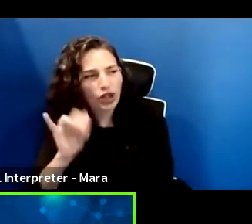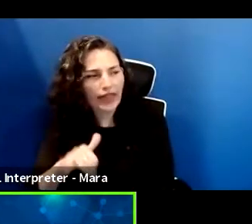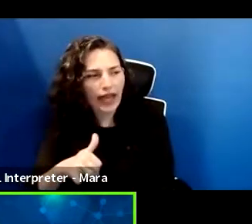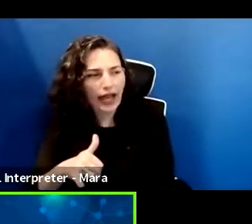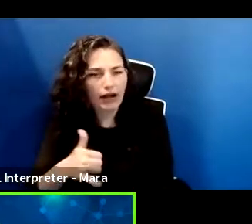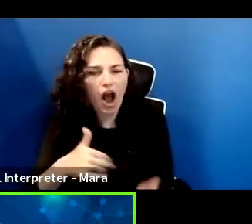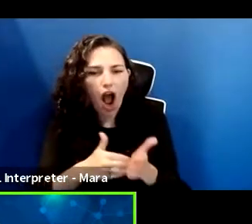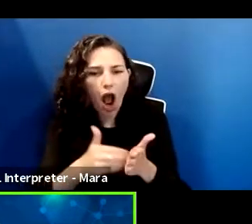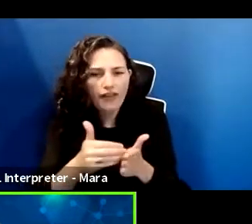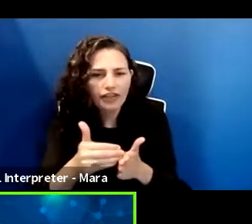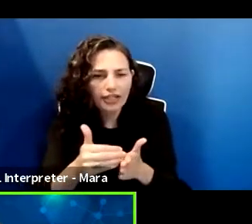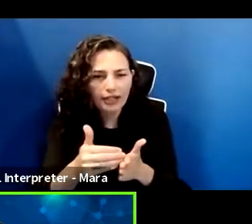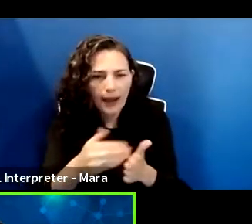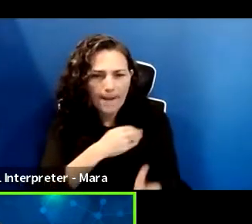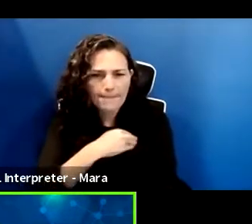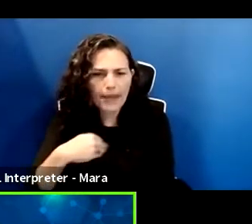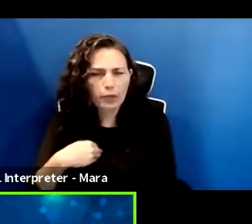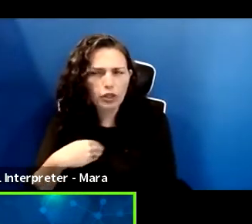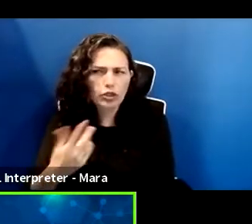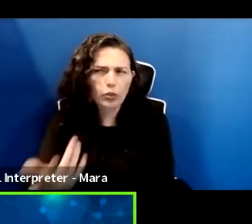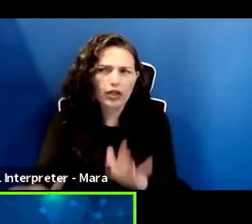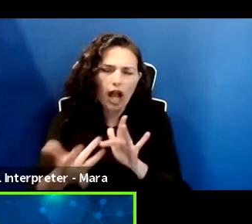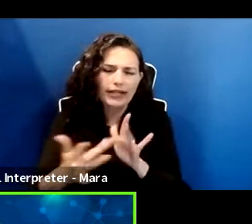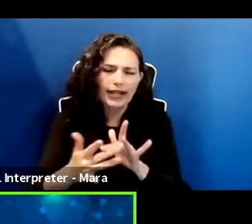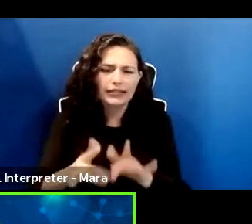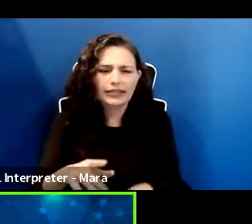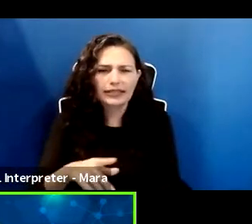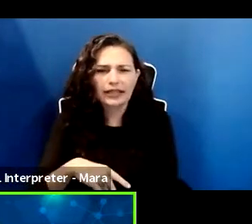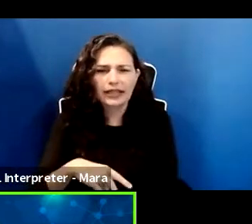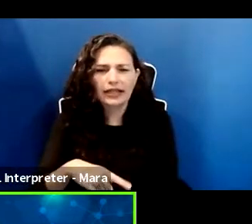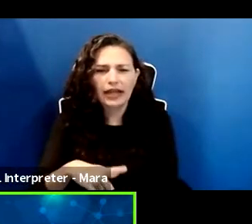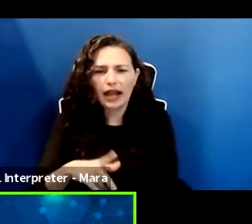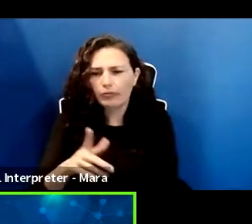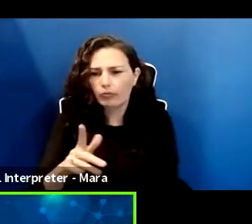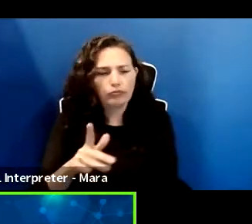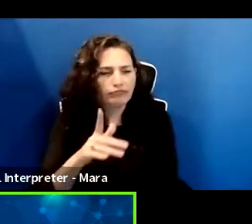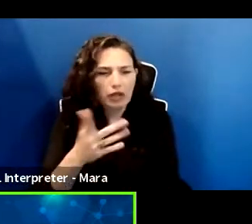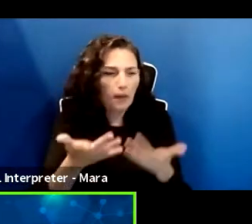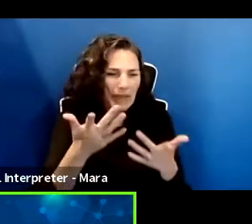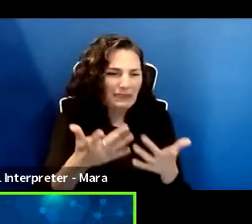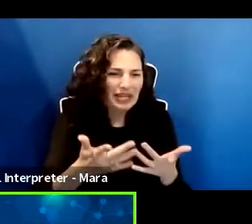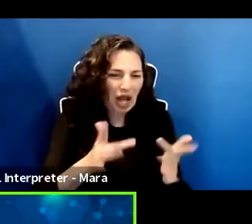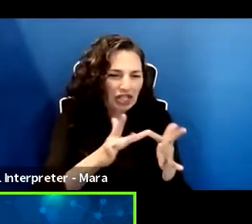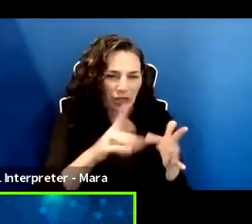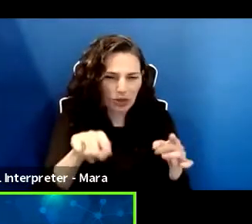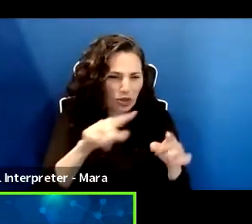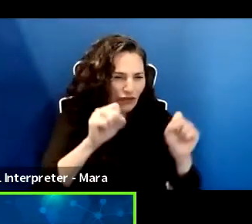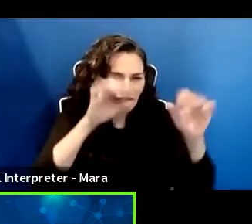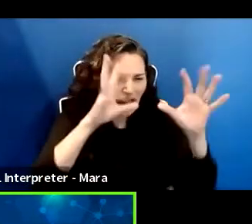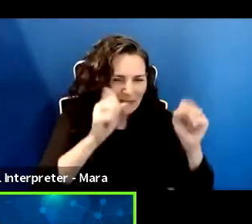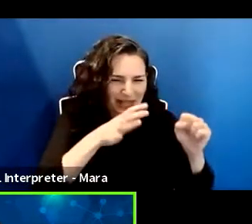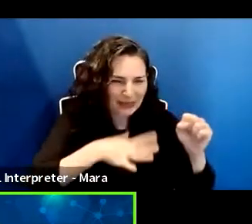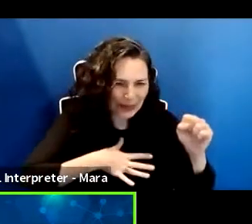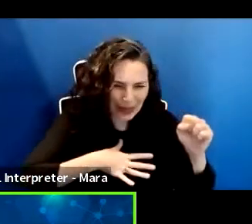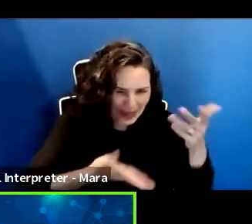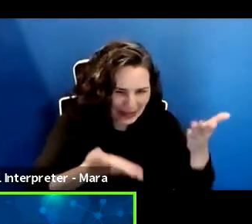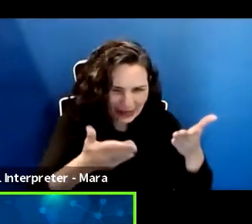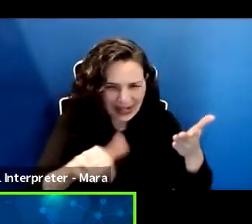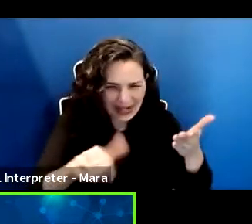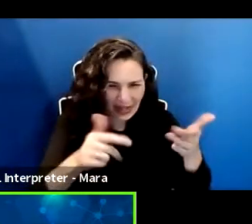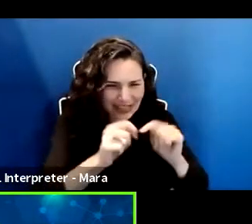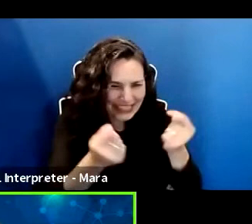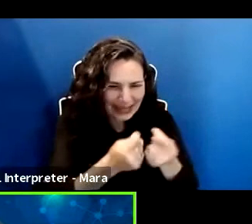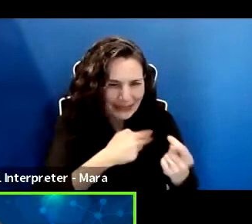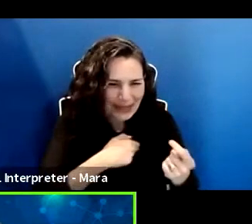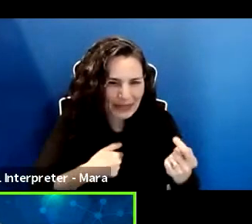a nuance to this, that they'll call up, get one of you fabulous ladies or your teams on the phone and feel like, oh, okay, now I understand it.